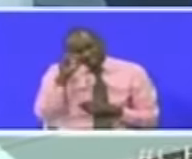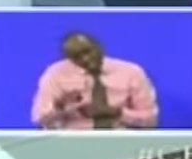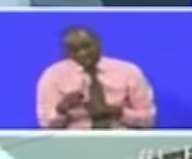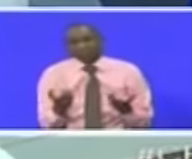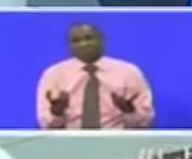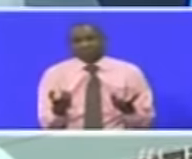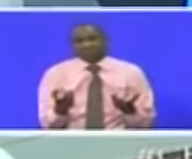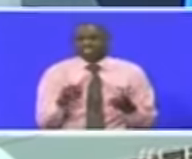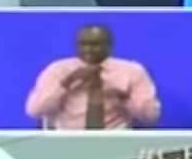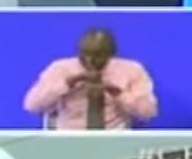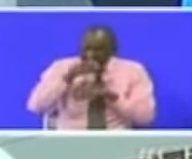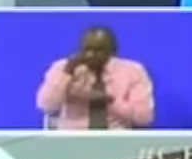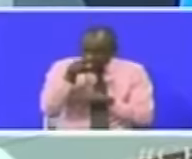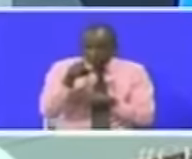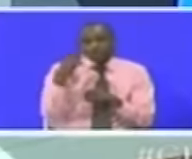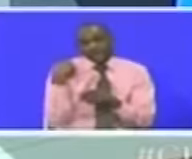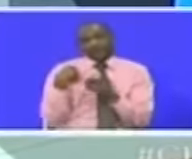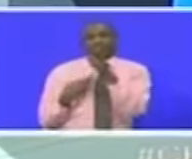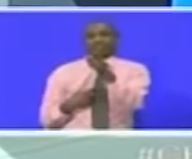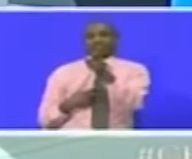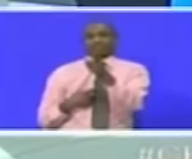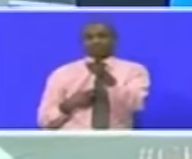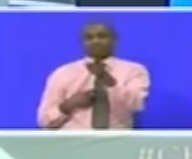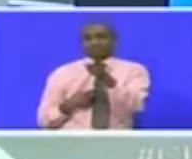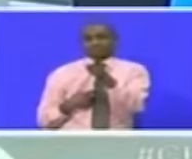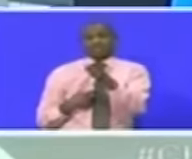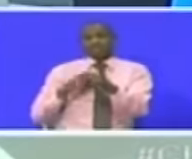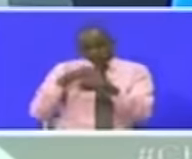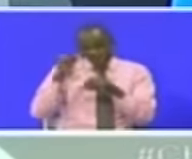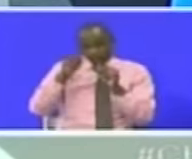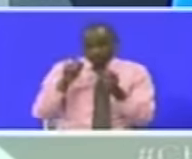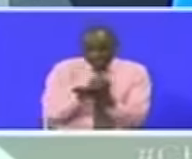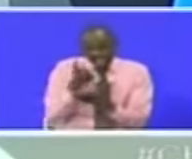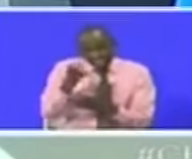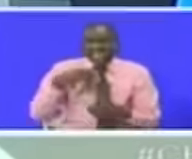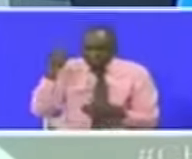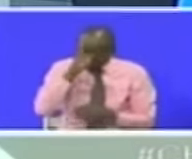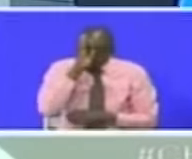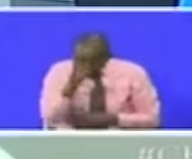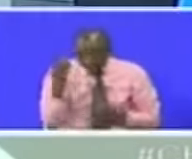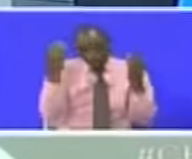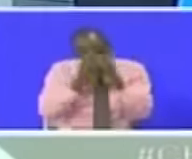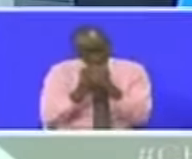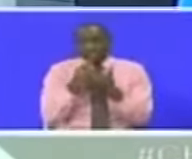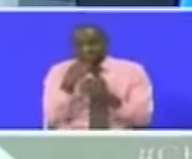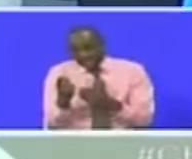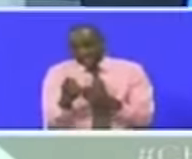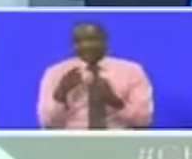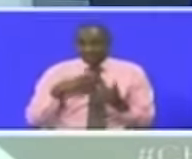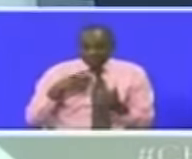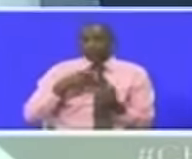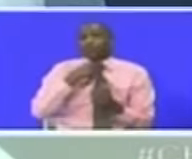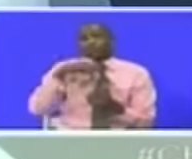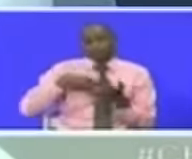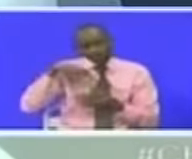card? Send us that to this number right here. And we will be sharing this every Sunday night on Lest We Forget. We want to